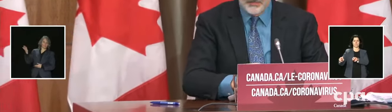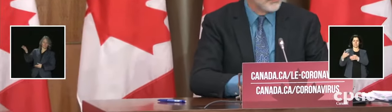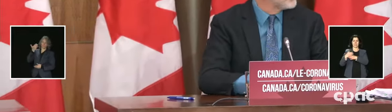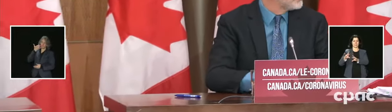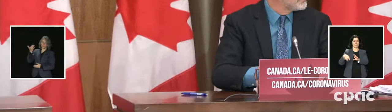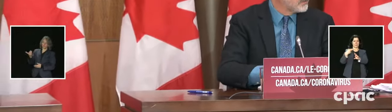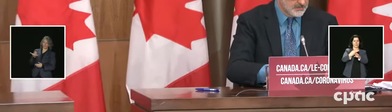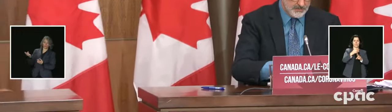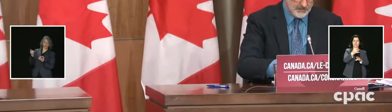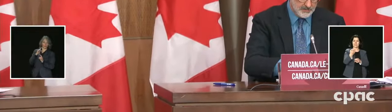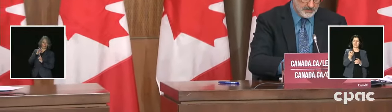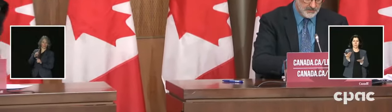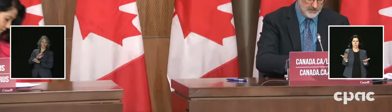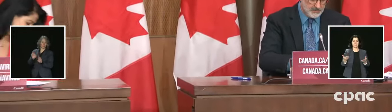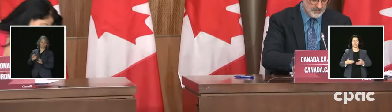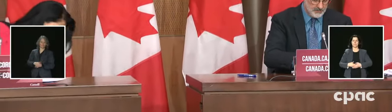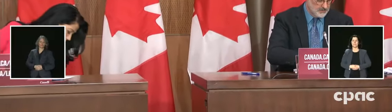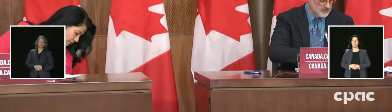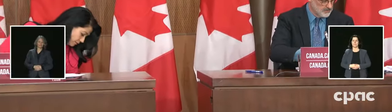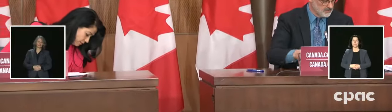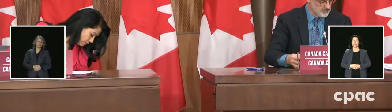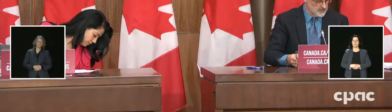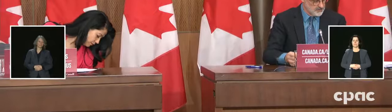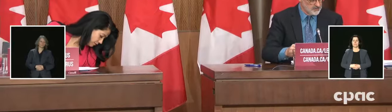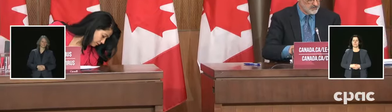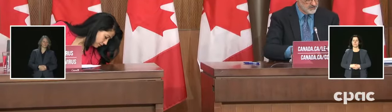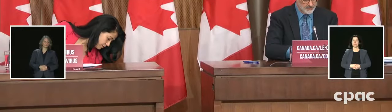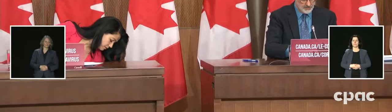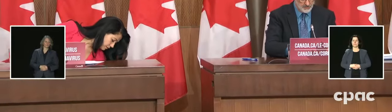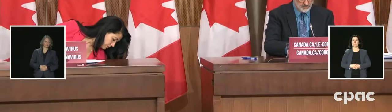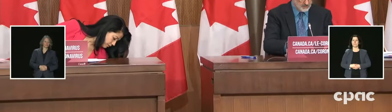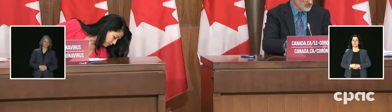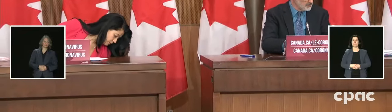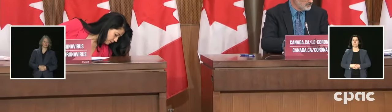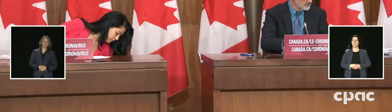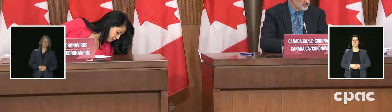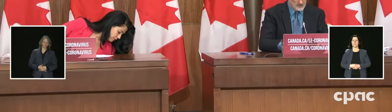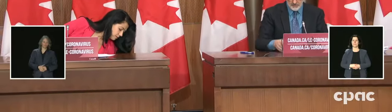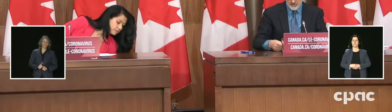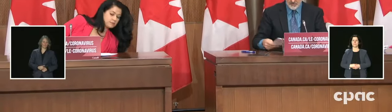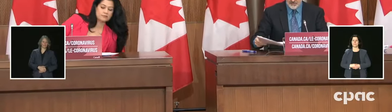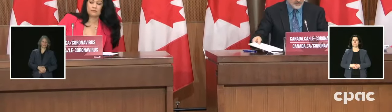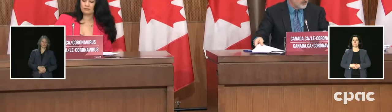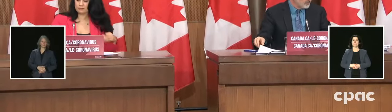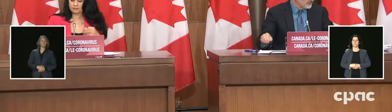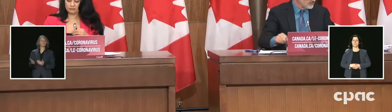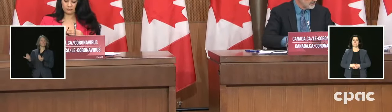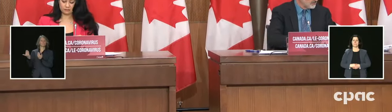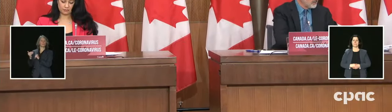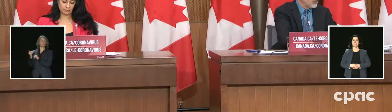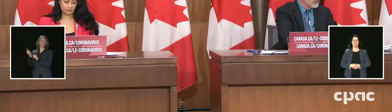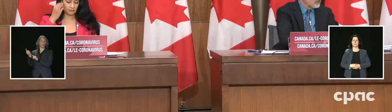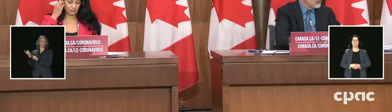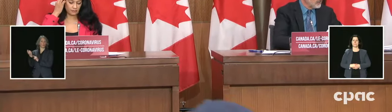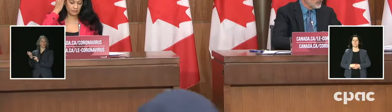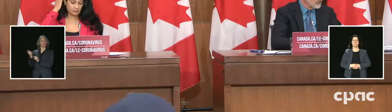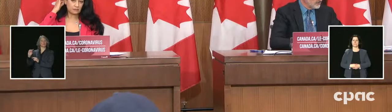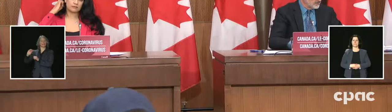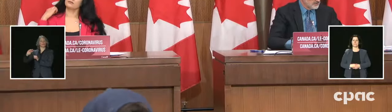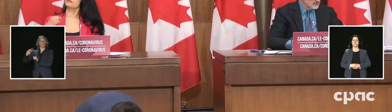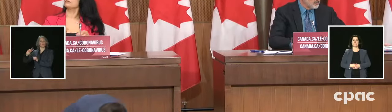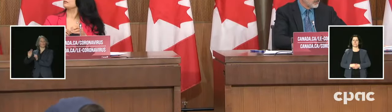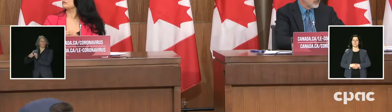poser vos questions dans l'une des 2 langues officielles. We ask that you limit yourself to 1 question and only 1 follow-up. For those asking questions in the room,